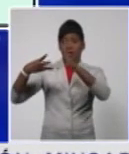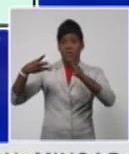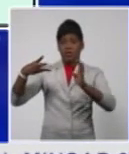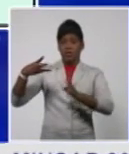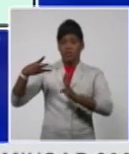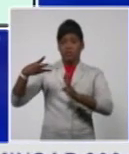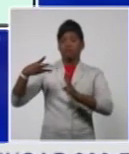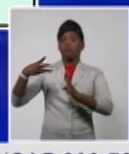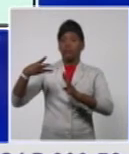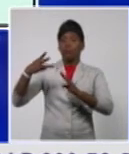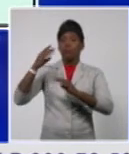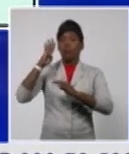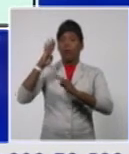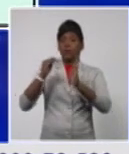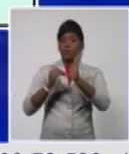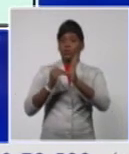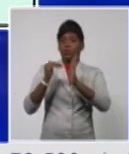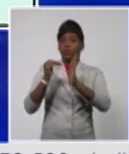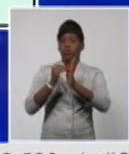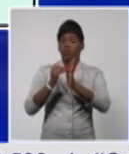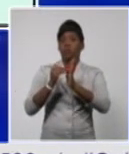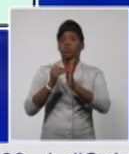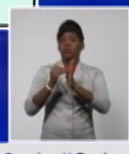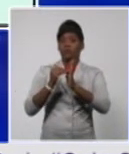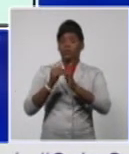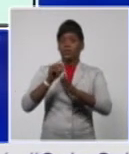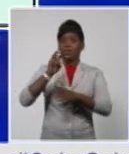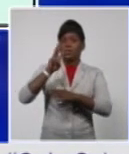4,330,000 infections and